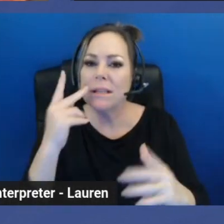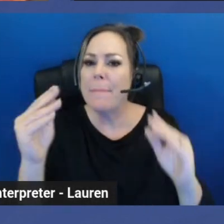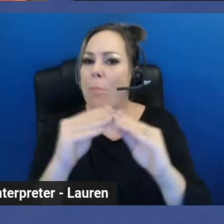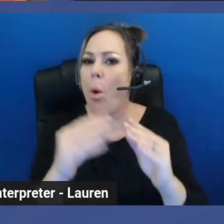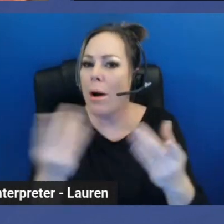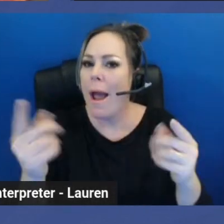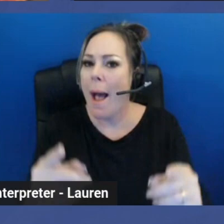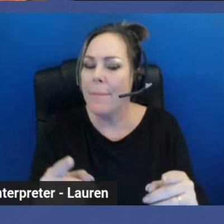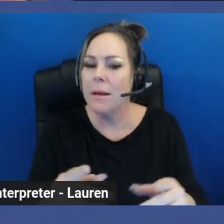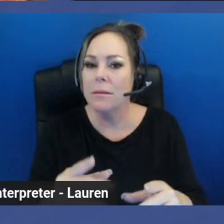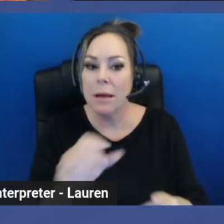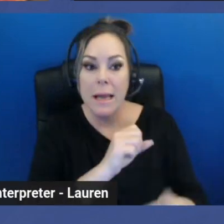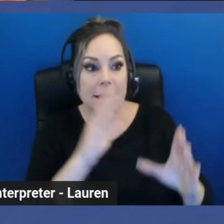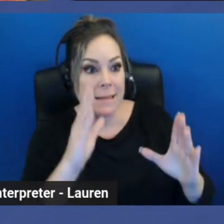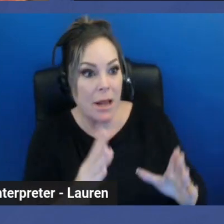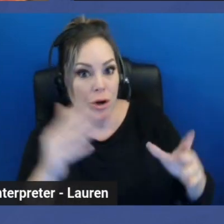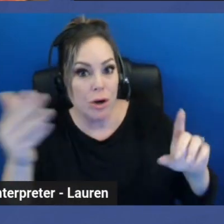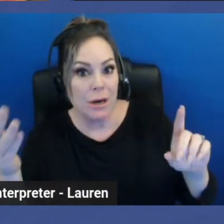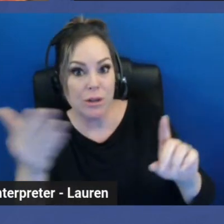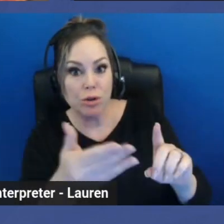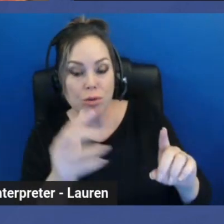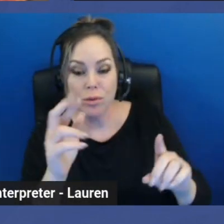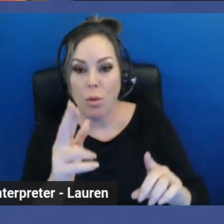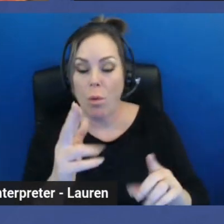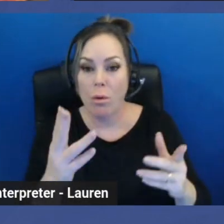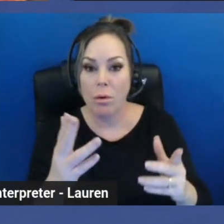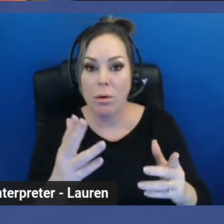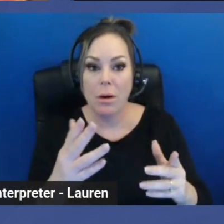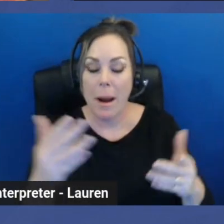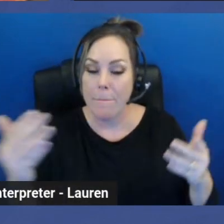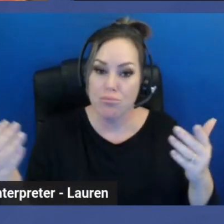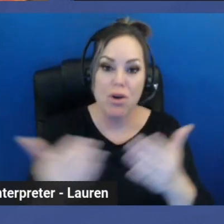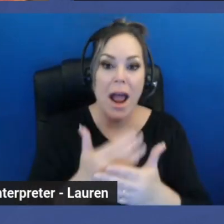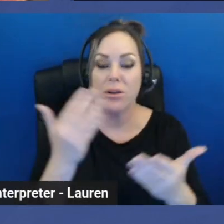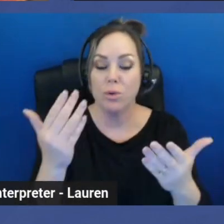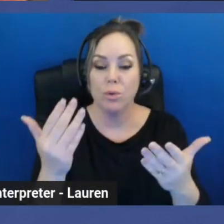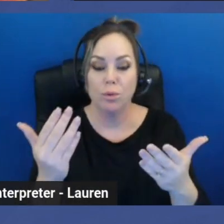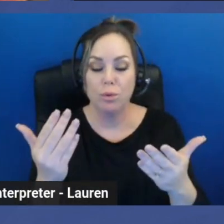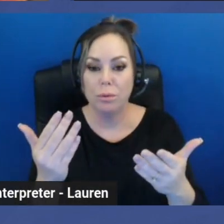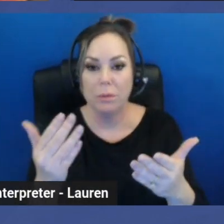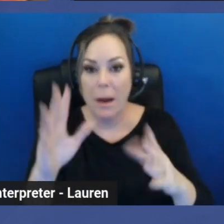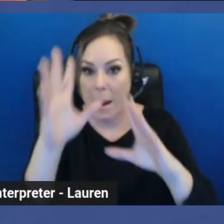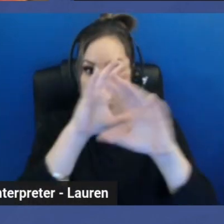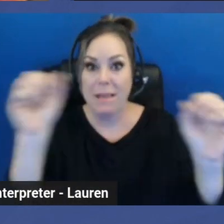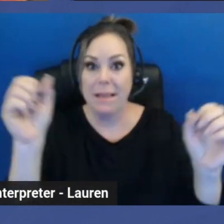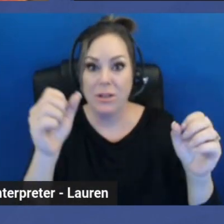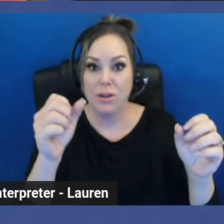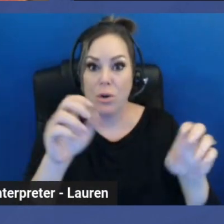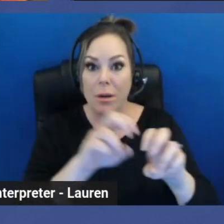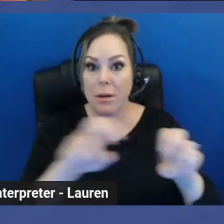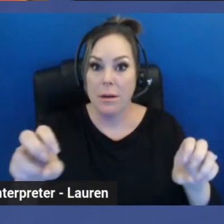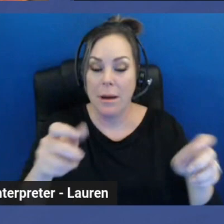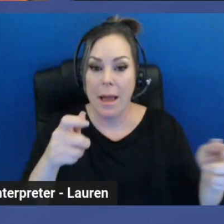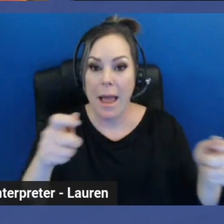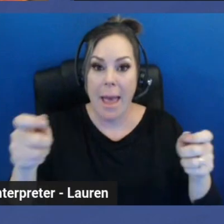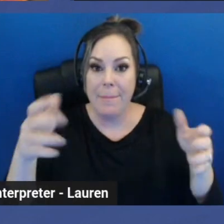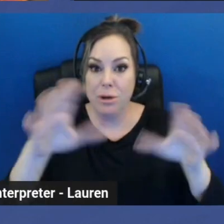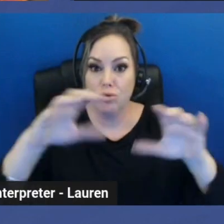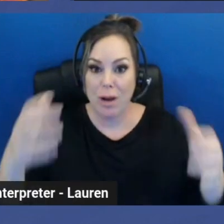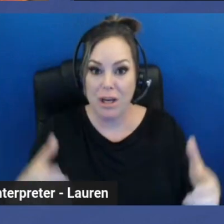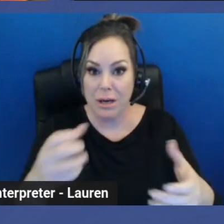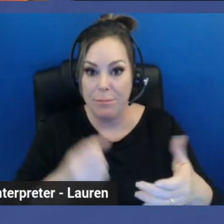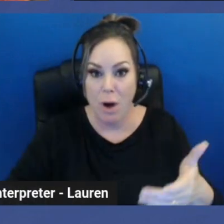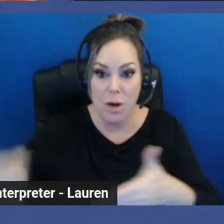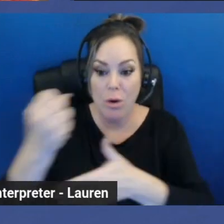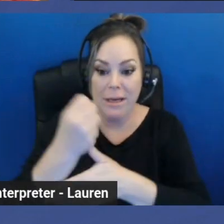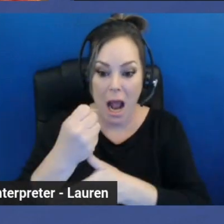like to see a senator introduce, or perhaps a brand new presidential administration